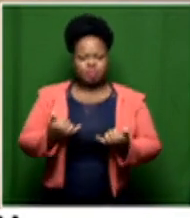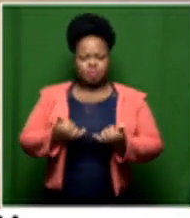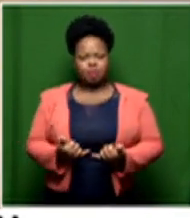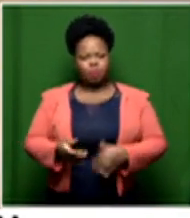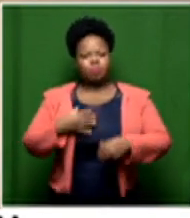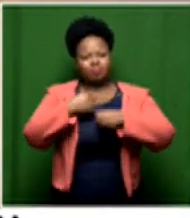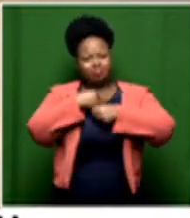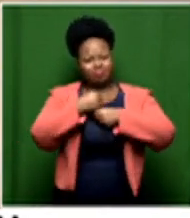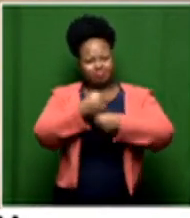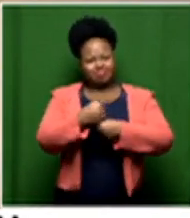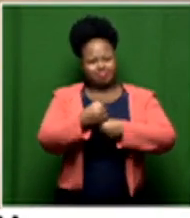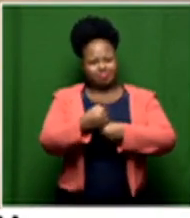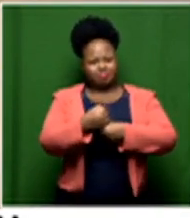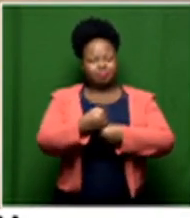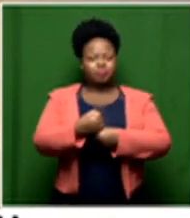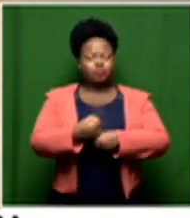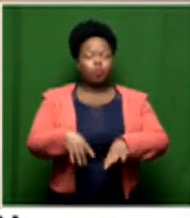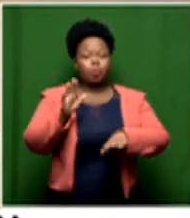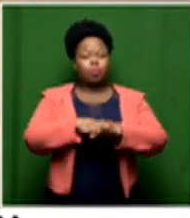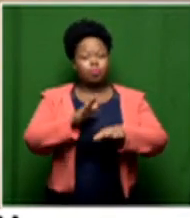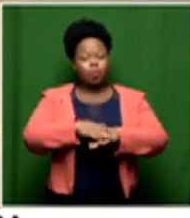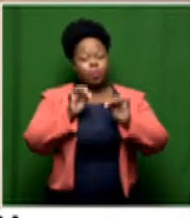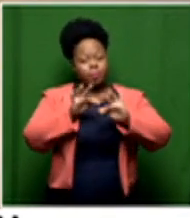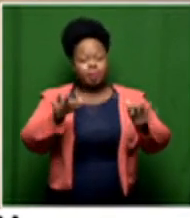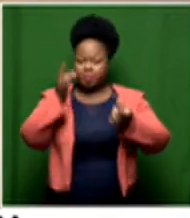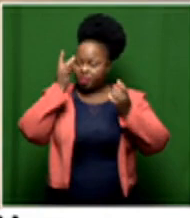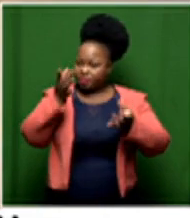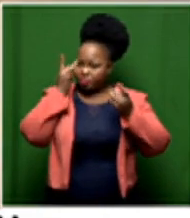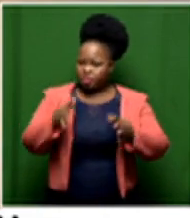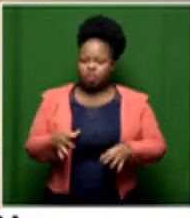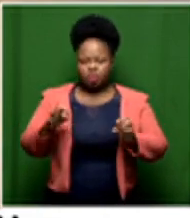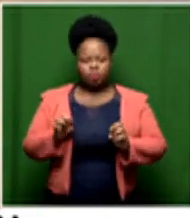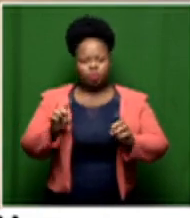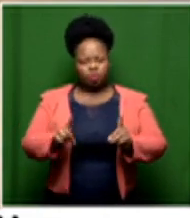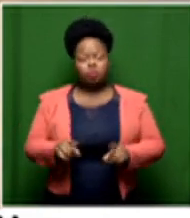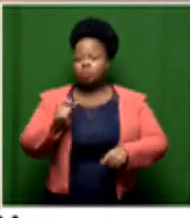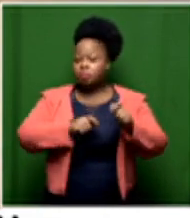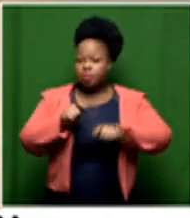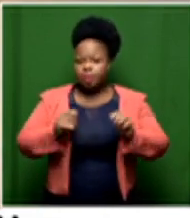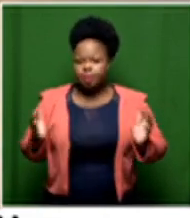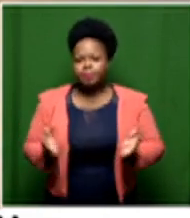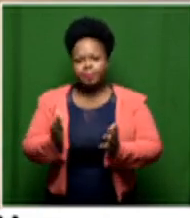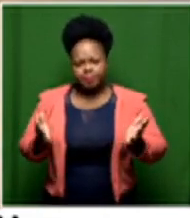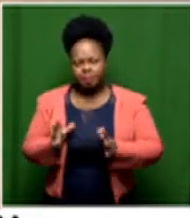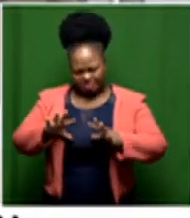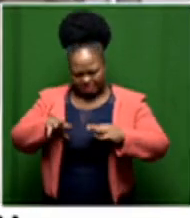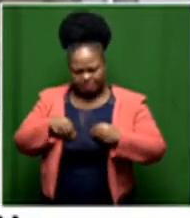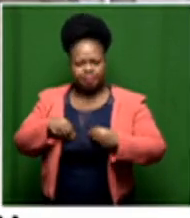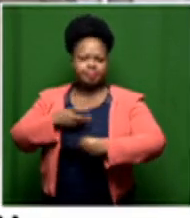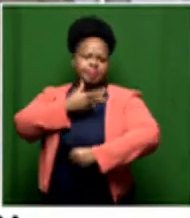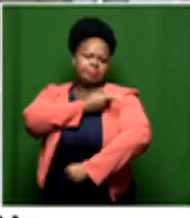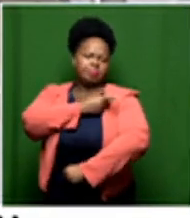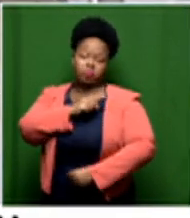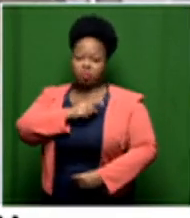a campaign of mass public information and education to encourage people to take the vaccine, because we're